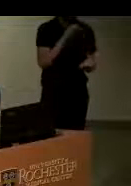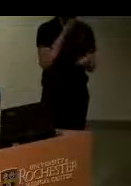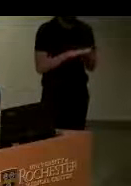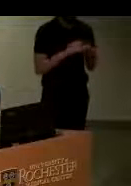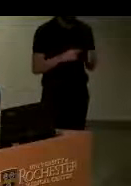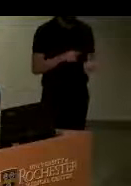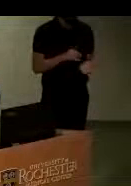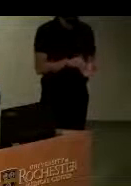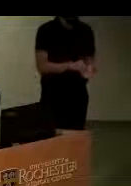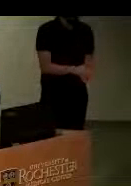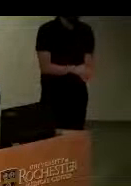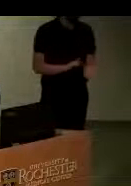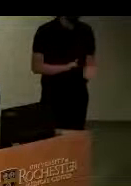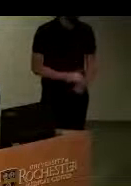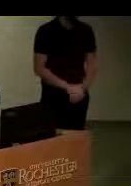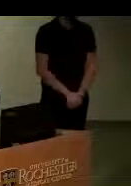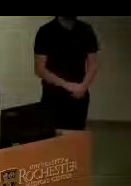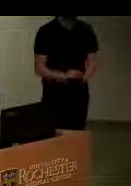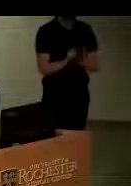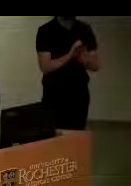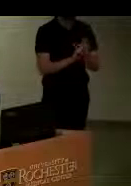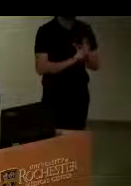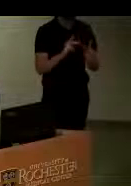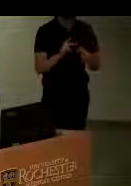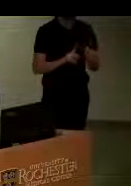often. And the ethics people are